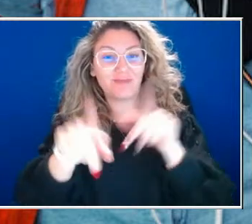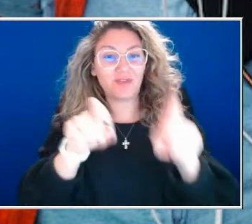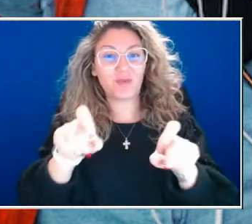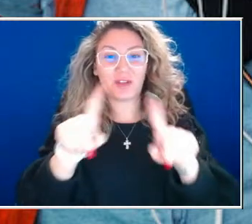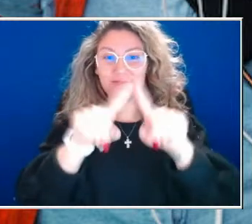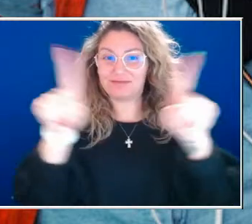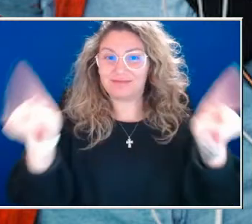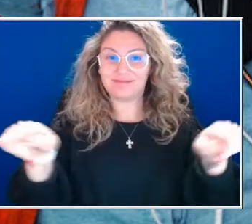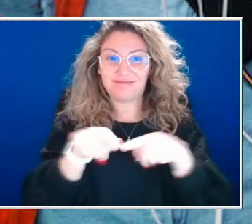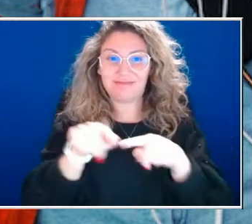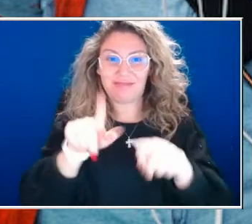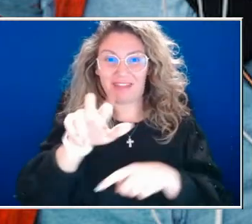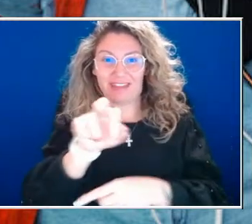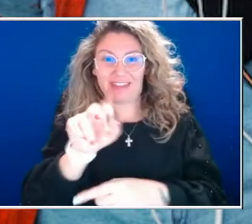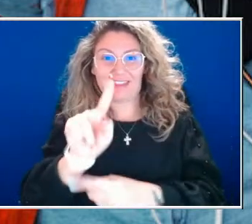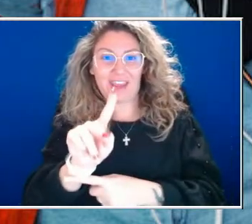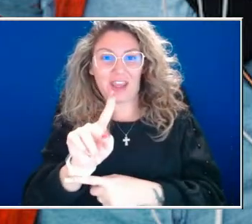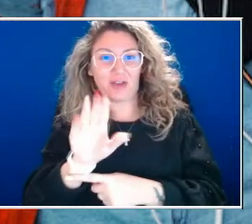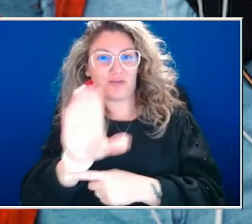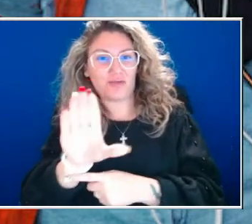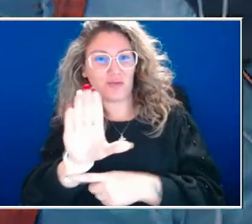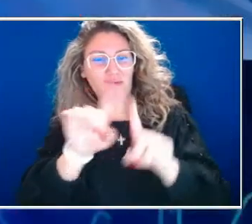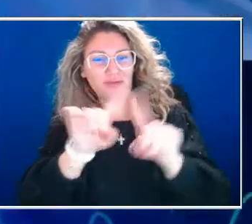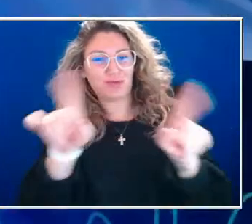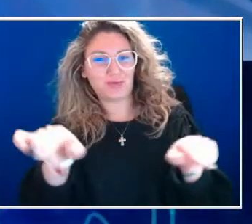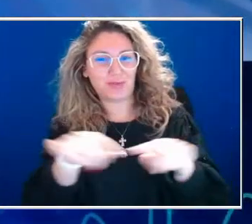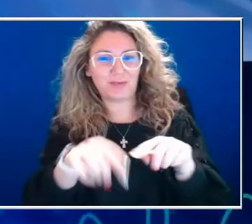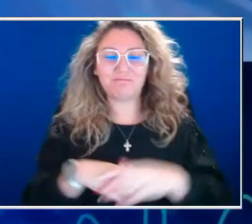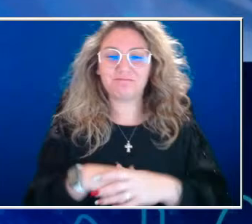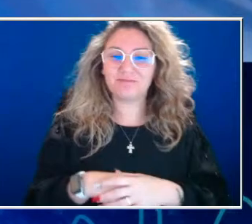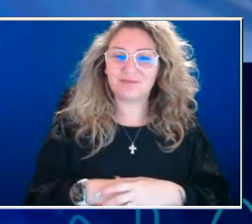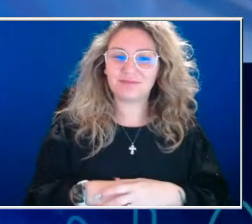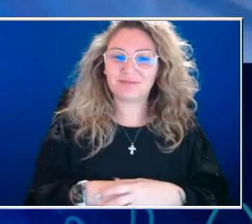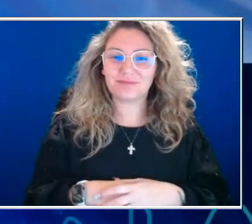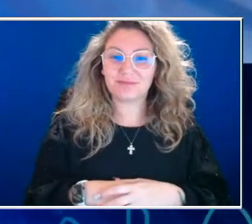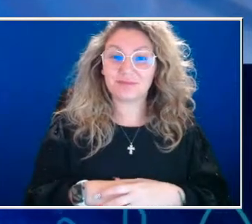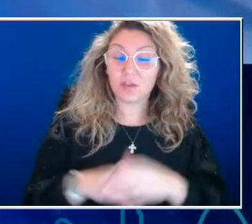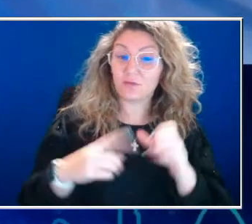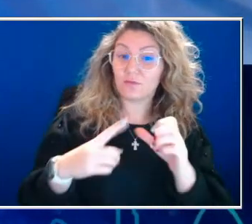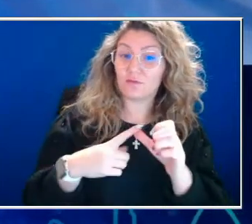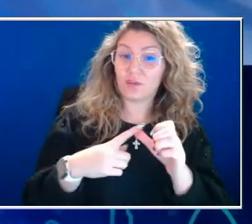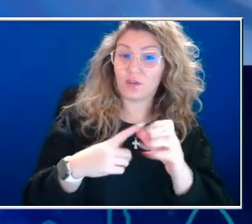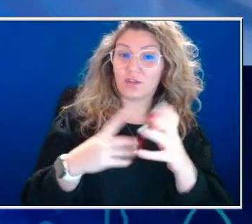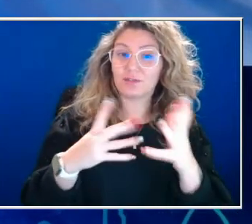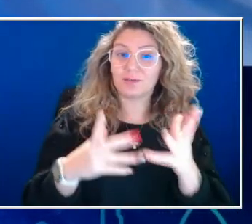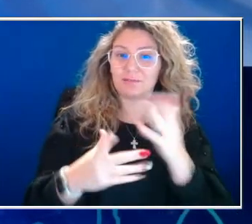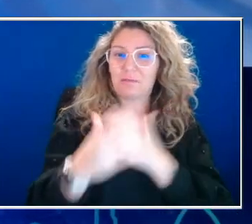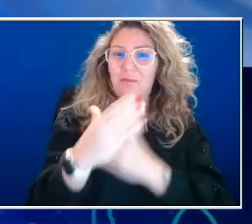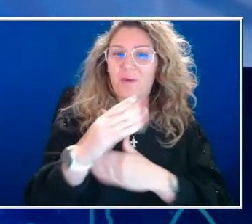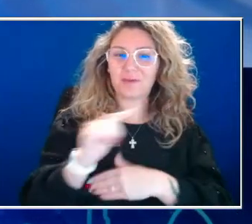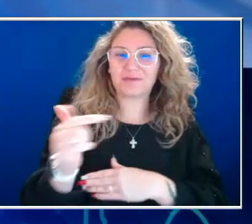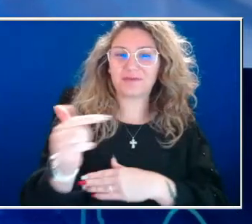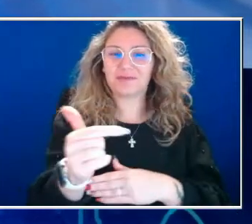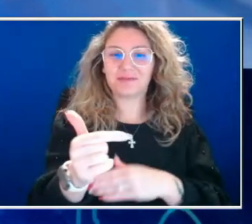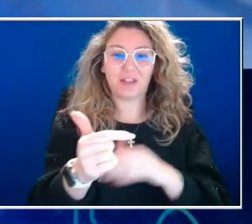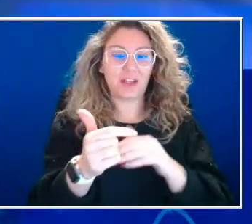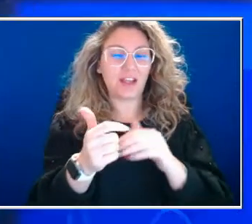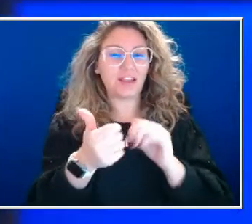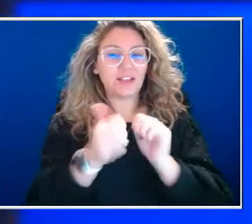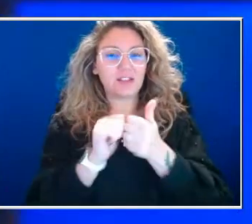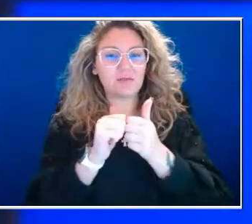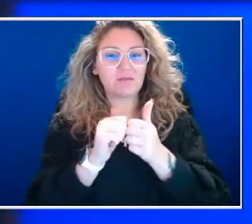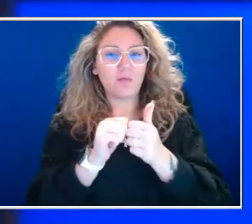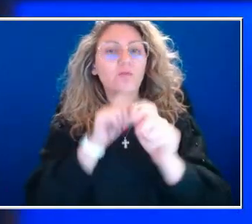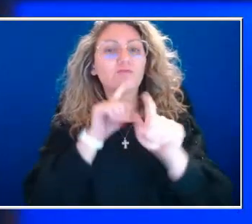to those right here on your screen. But first, we are making our morning rounds. Sports reporter and Kansas native Grant